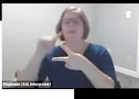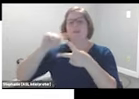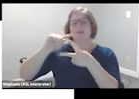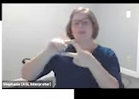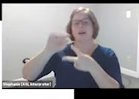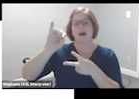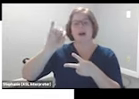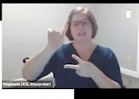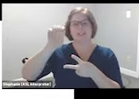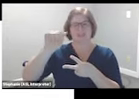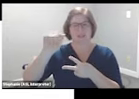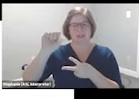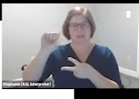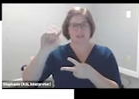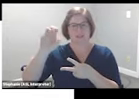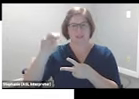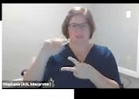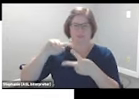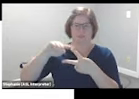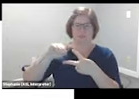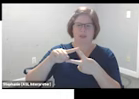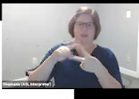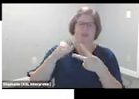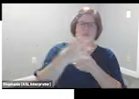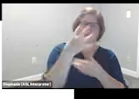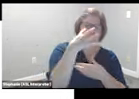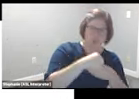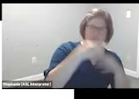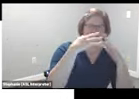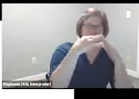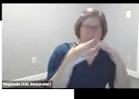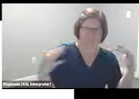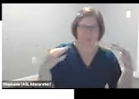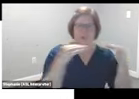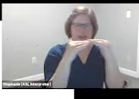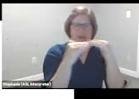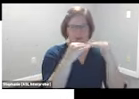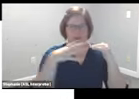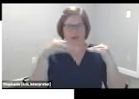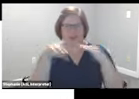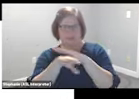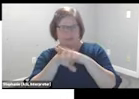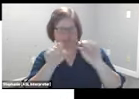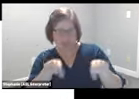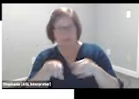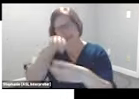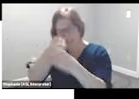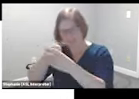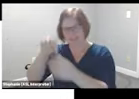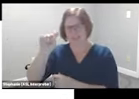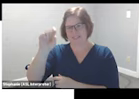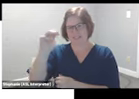STEM, inclusion, diversity, equity, and accessibility in STEM, which builds on all of our expertise